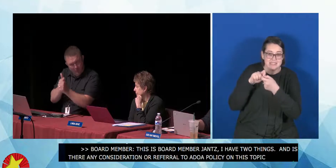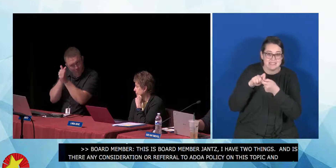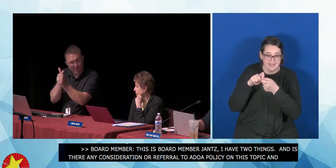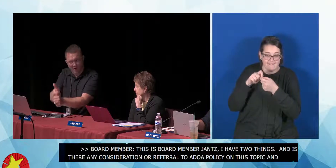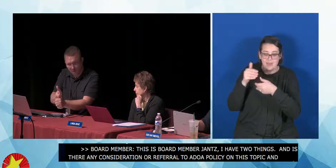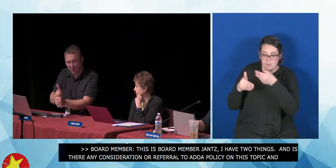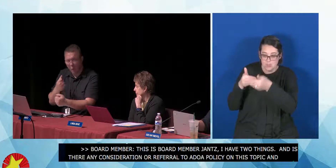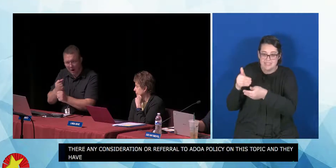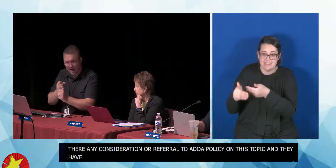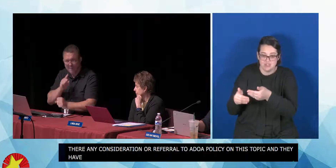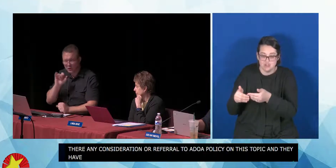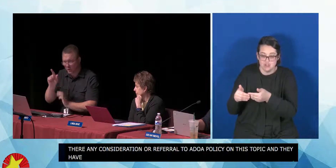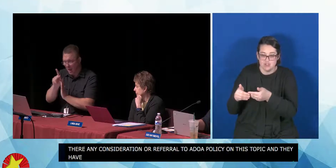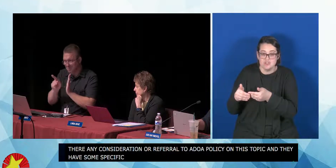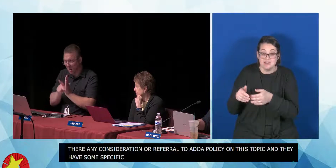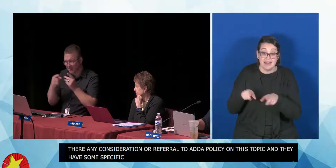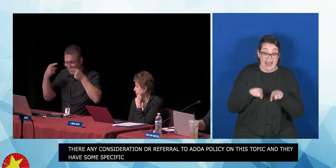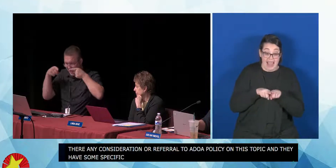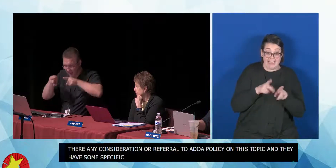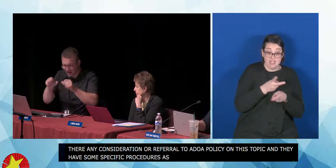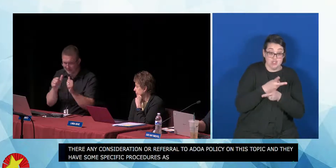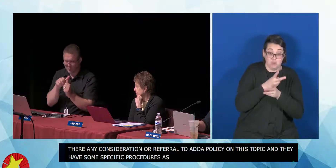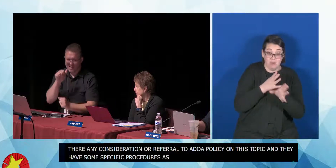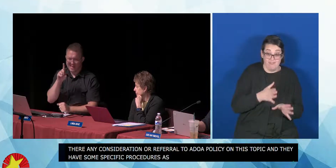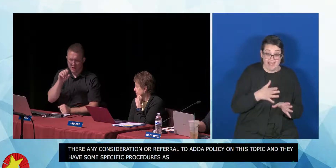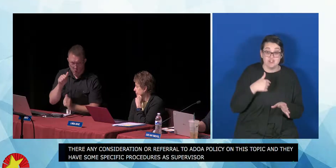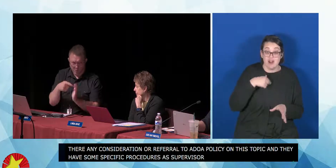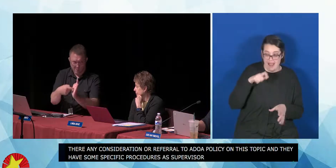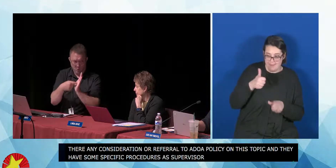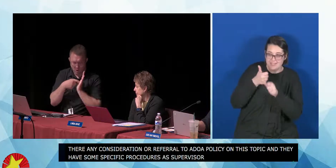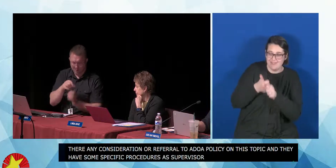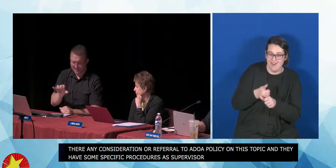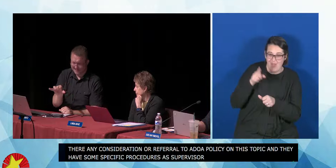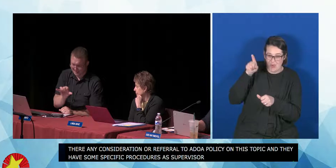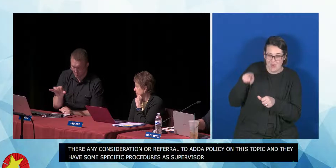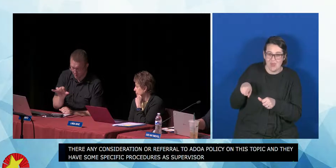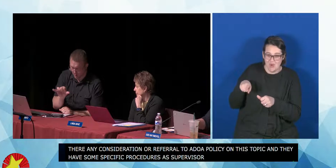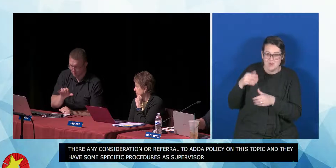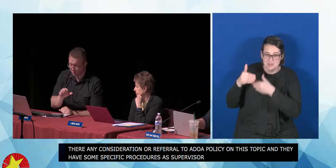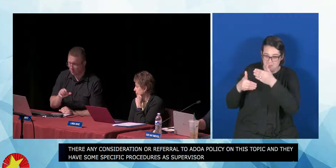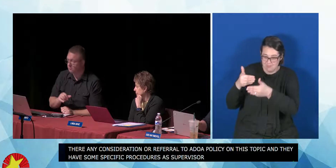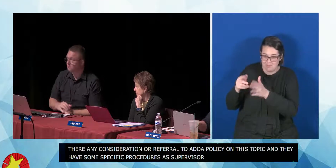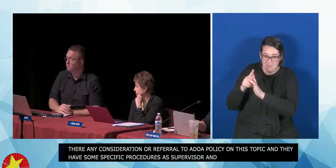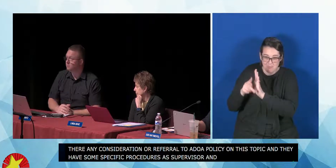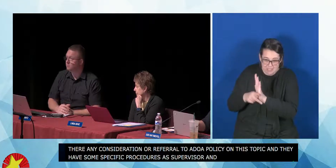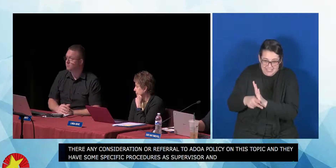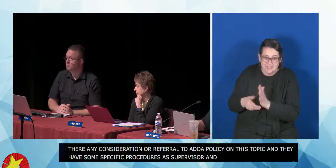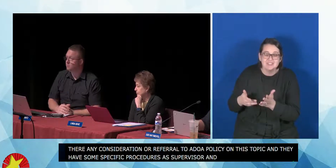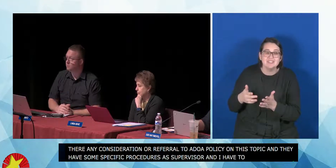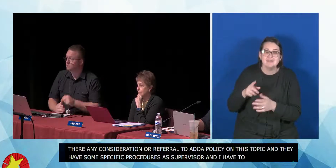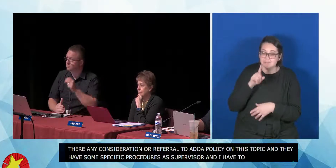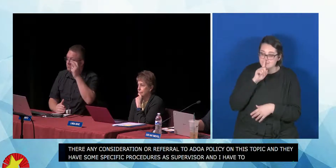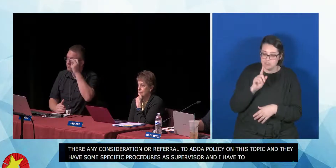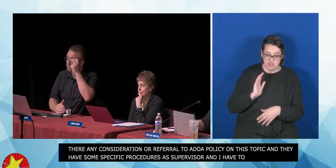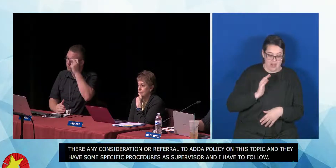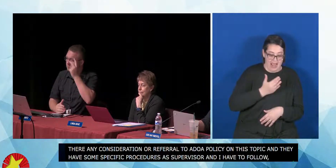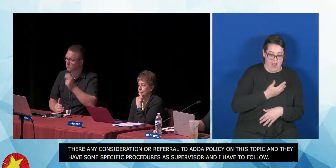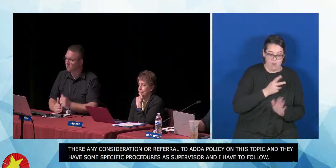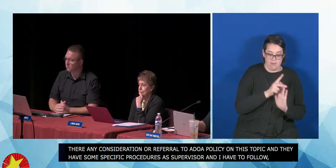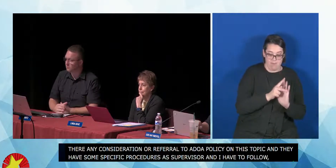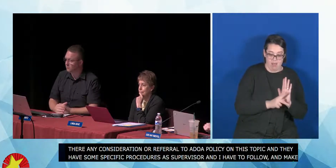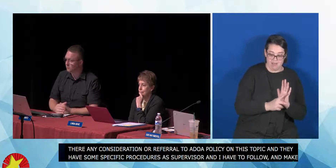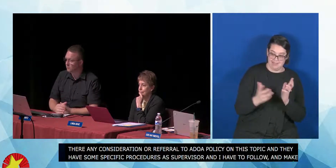as a supervisor, I have to follow, and we have to make sure that our policies are